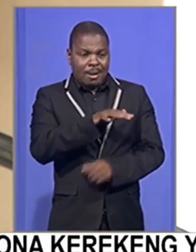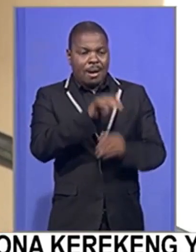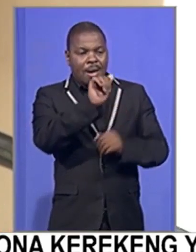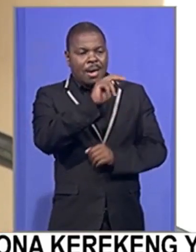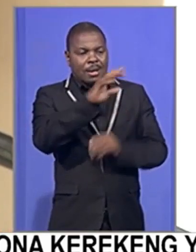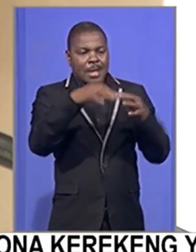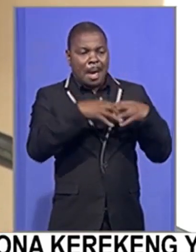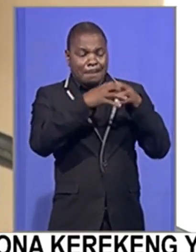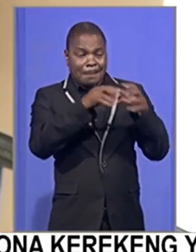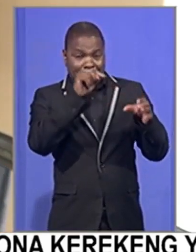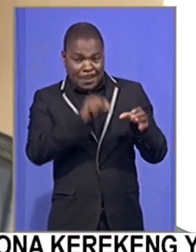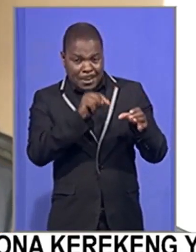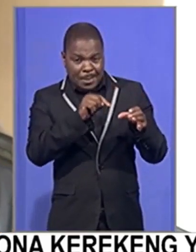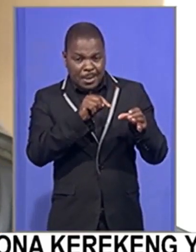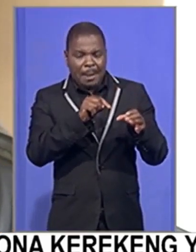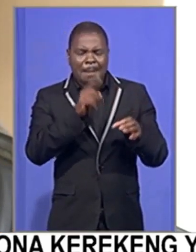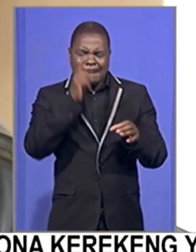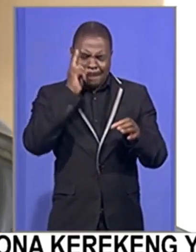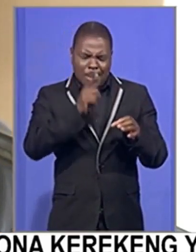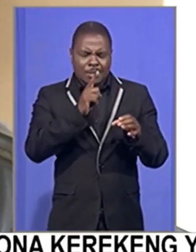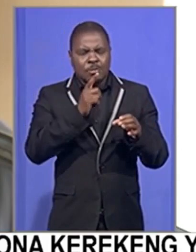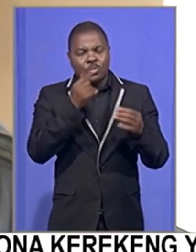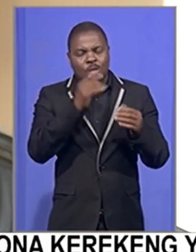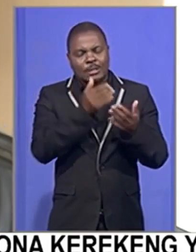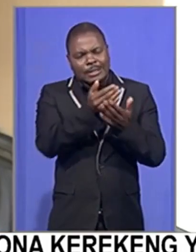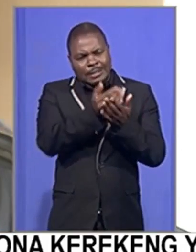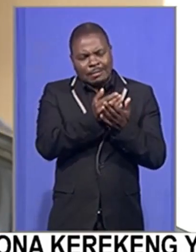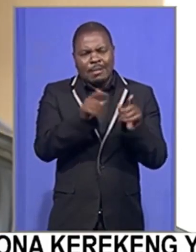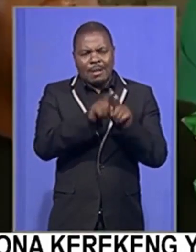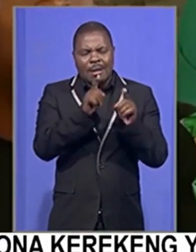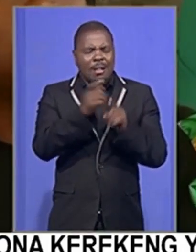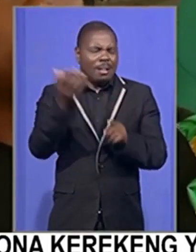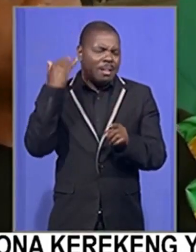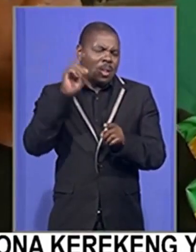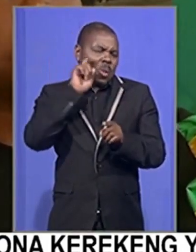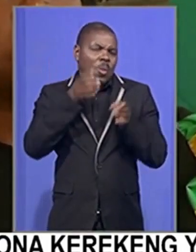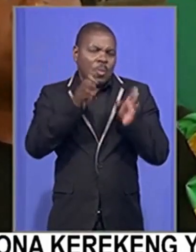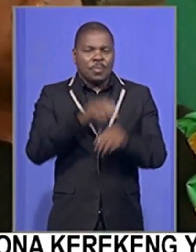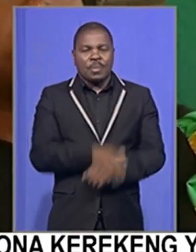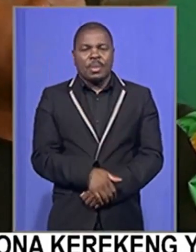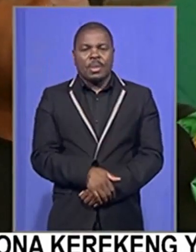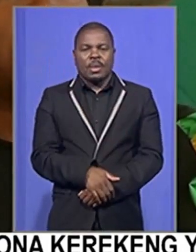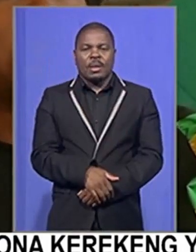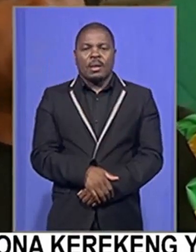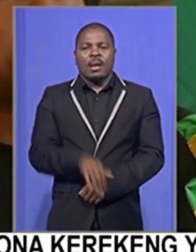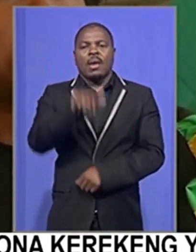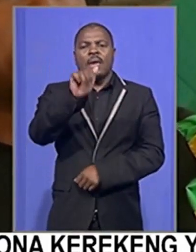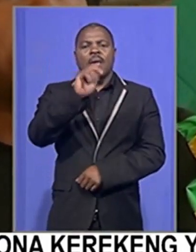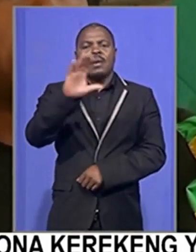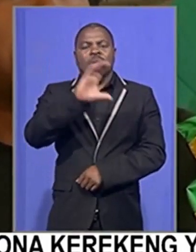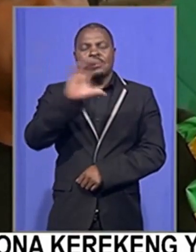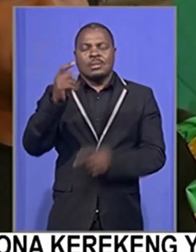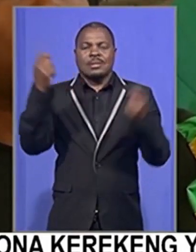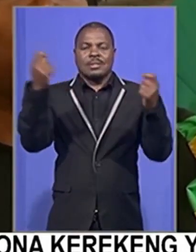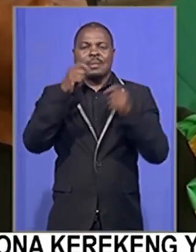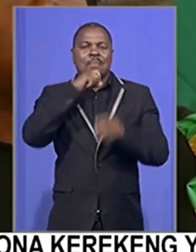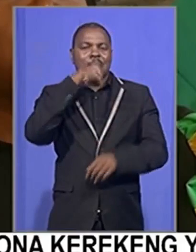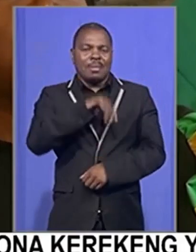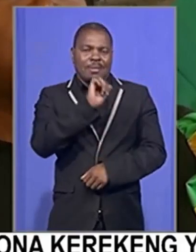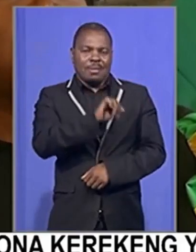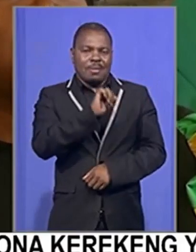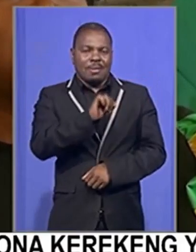started must be preserved the way it was. ANC e keteka letsatsi la yona la tsalo